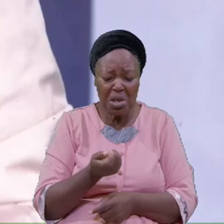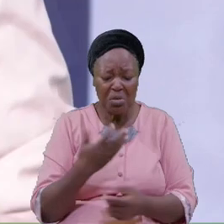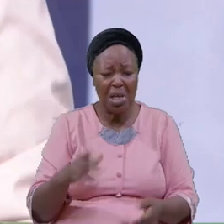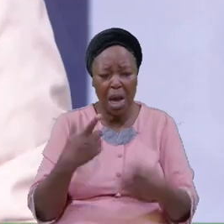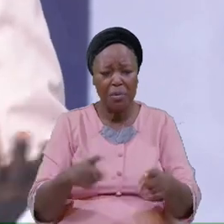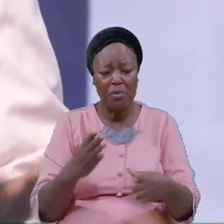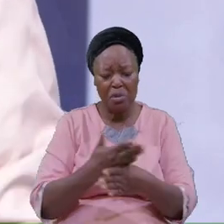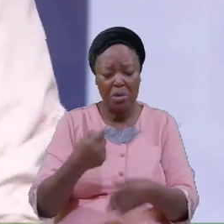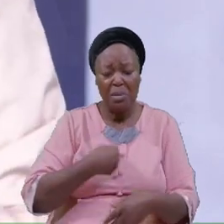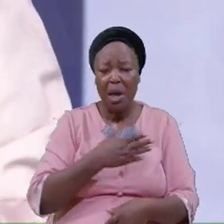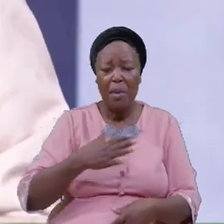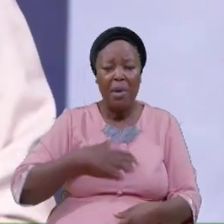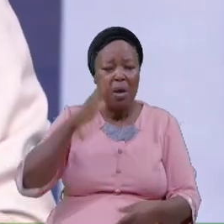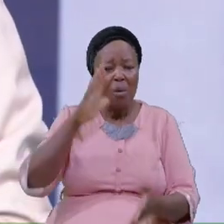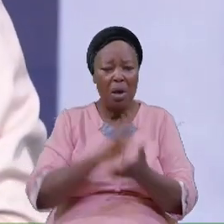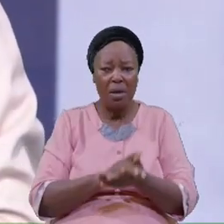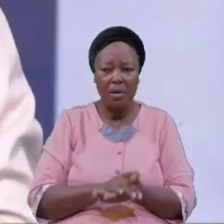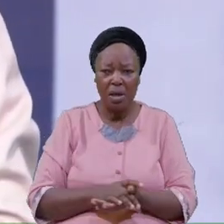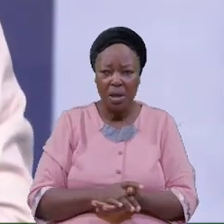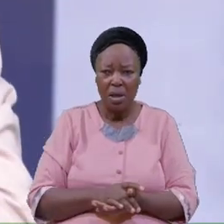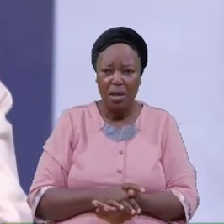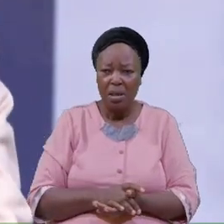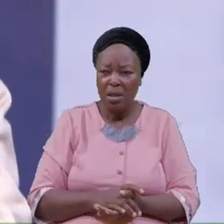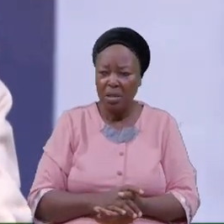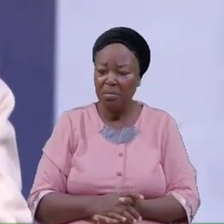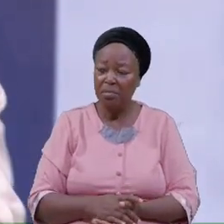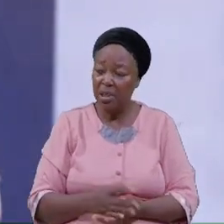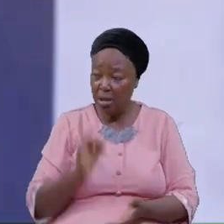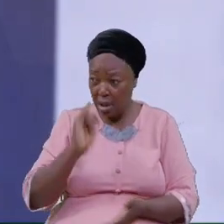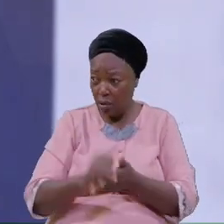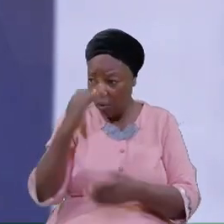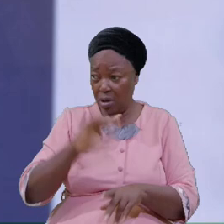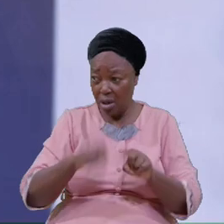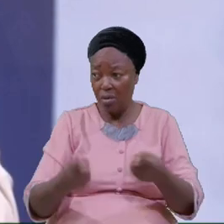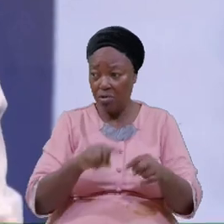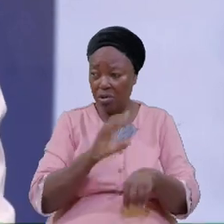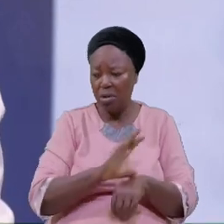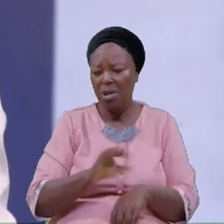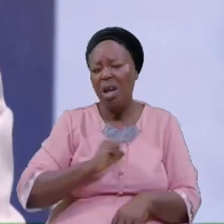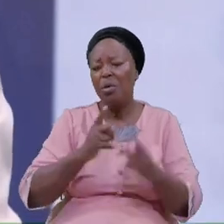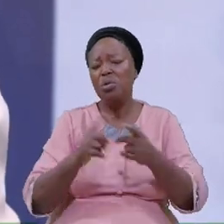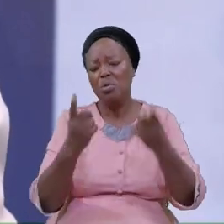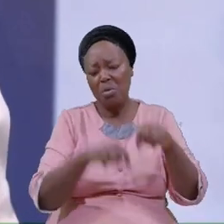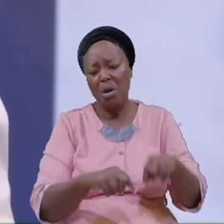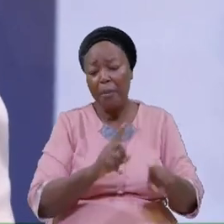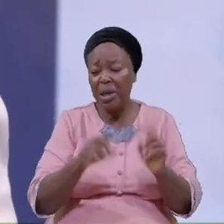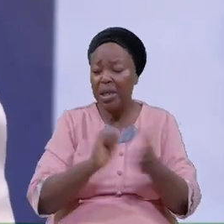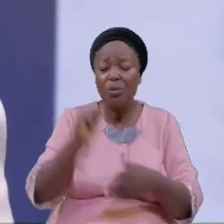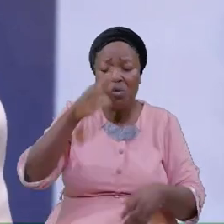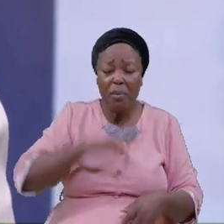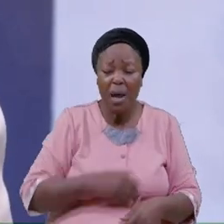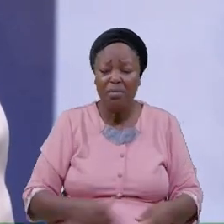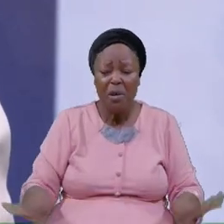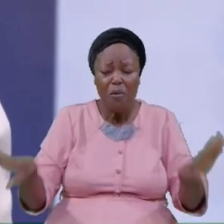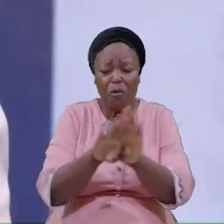femme. Because of that, I wanted to come to church. Ah, je voulais venir à l'église. But the woman locked me inside